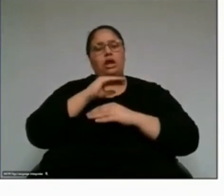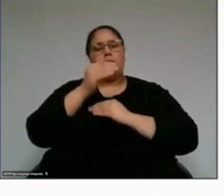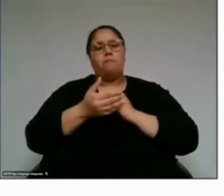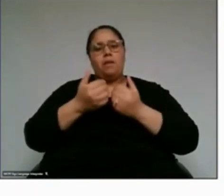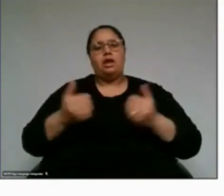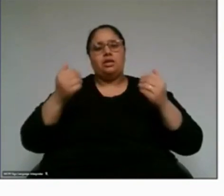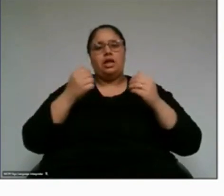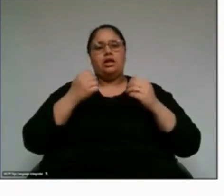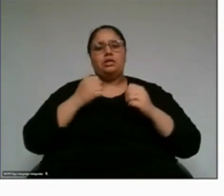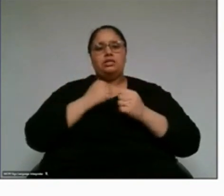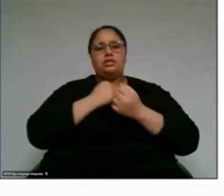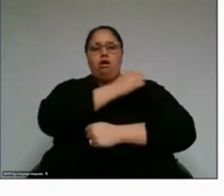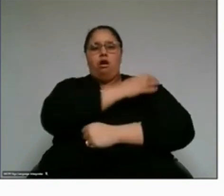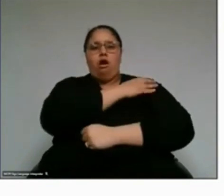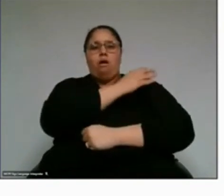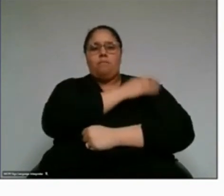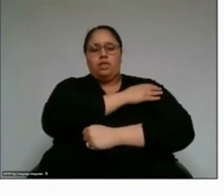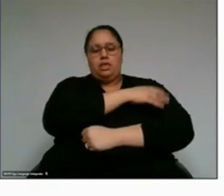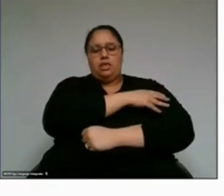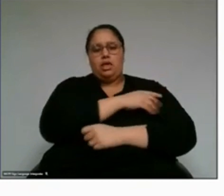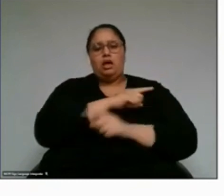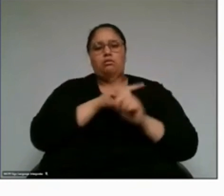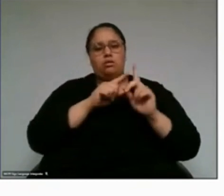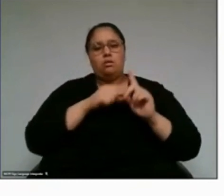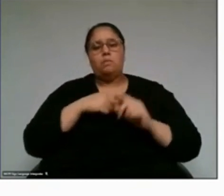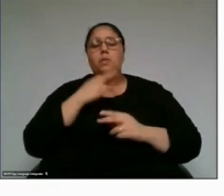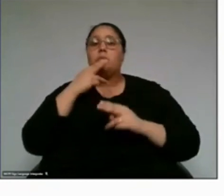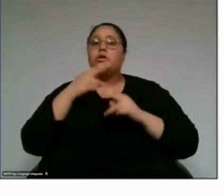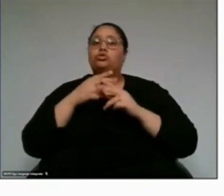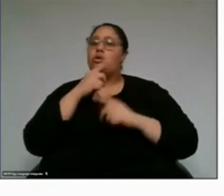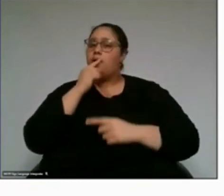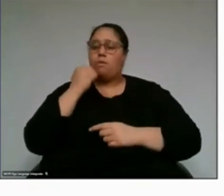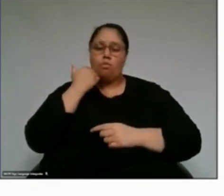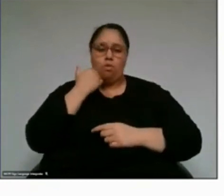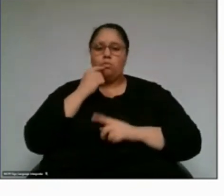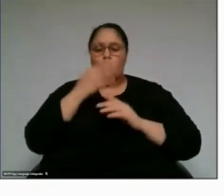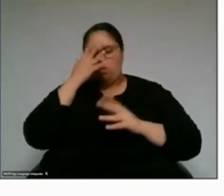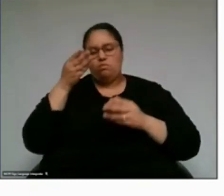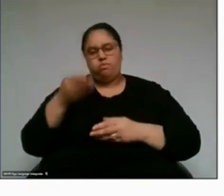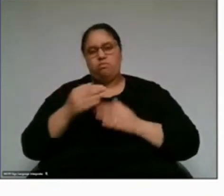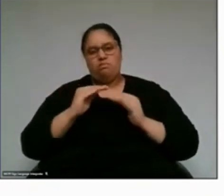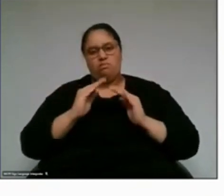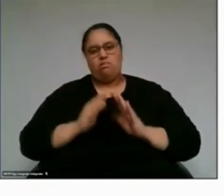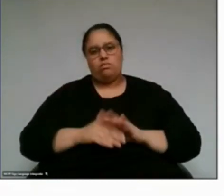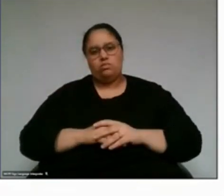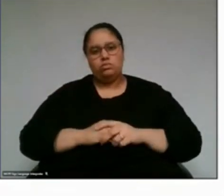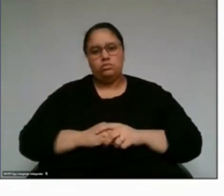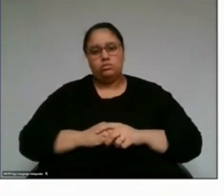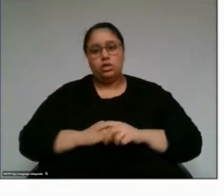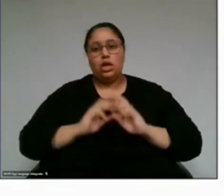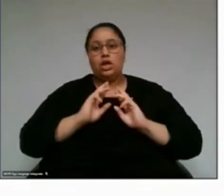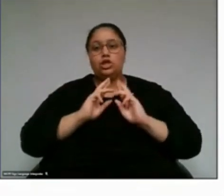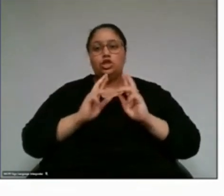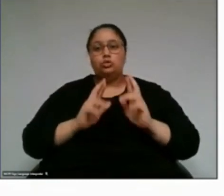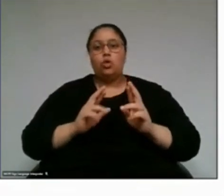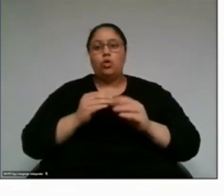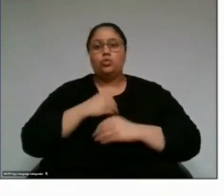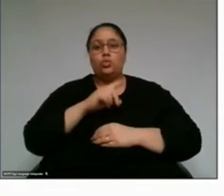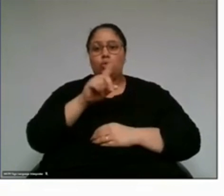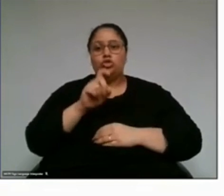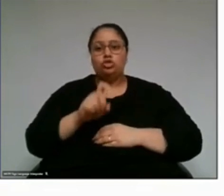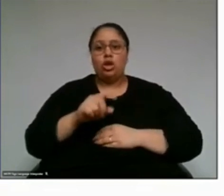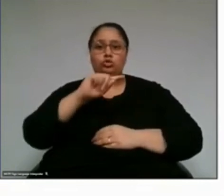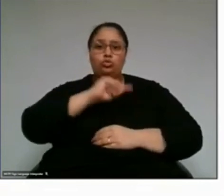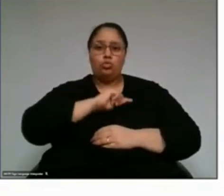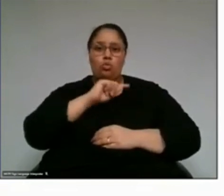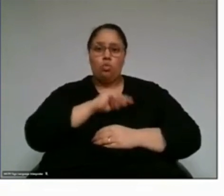the Air Force. I'm not going to mention the name here, but we know he's in this house. In response to a question as to why